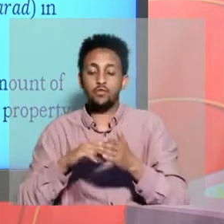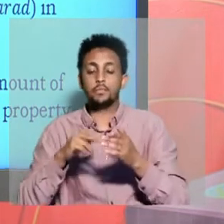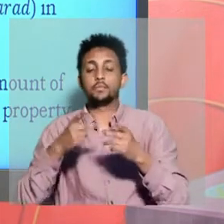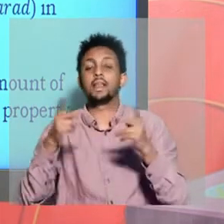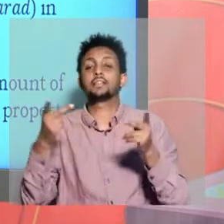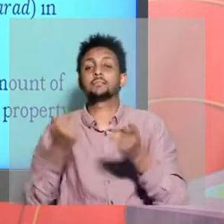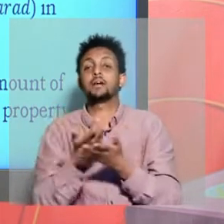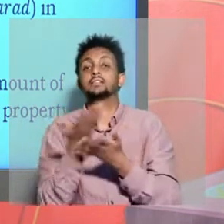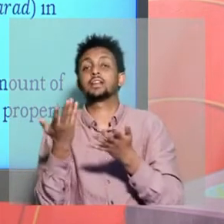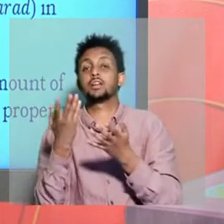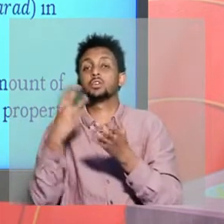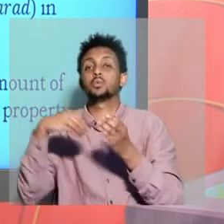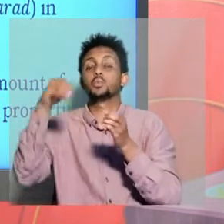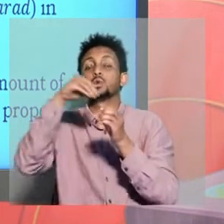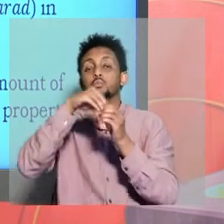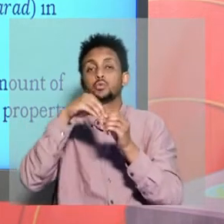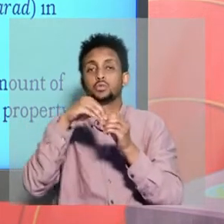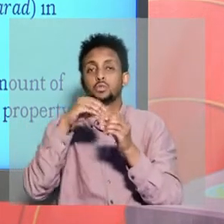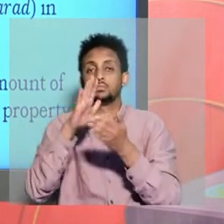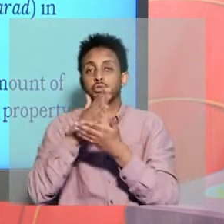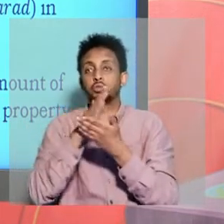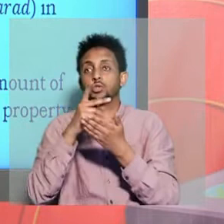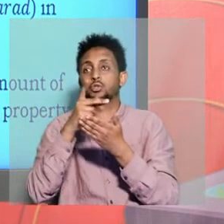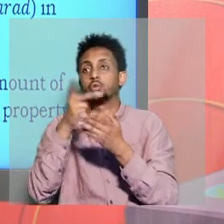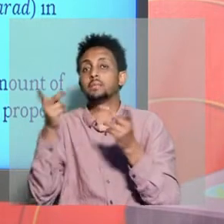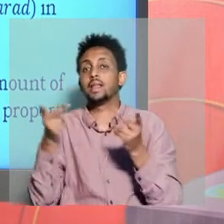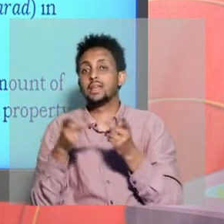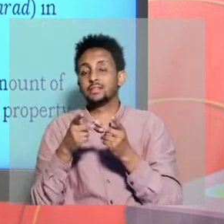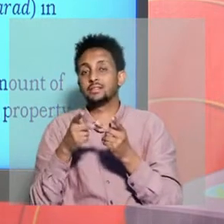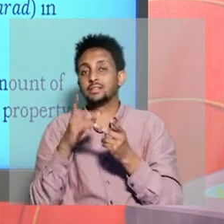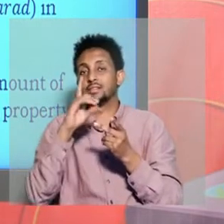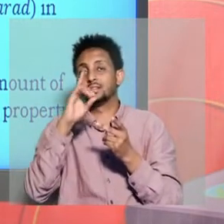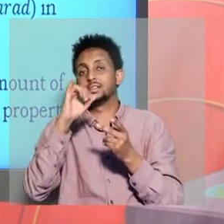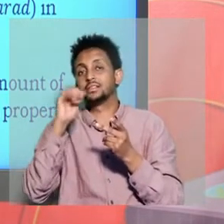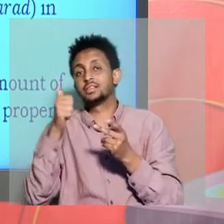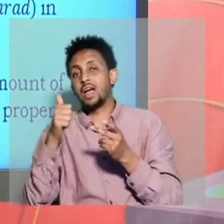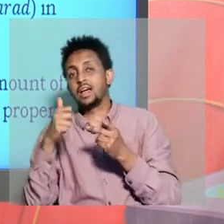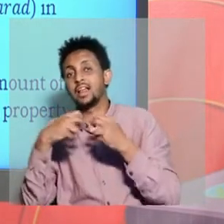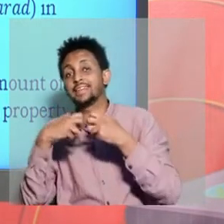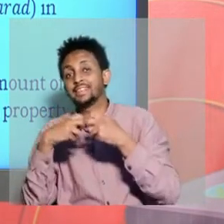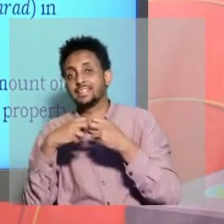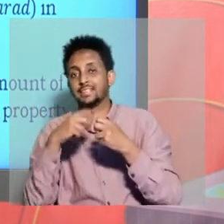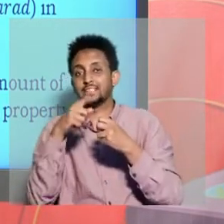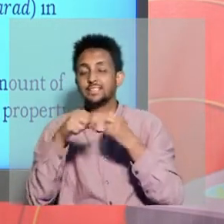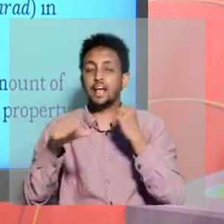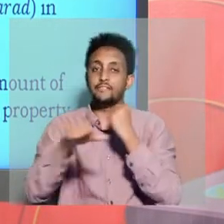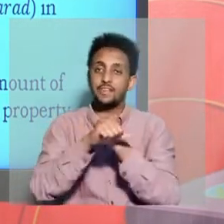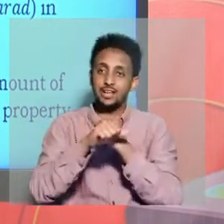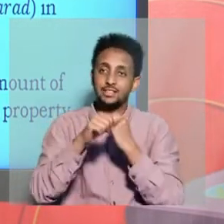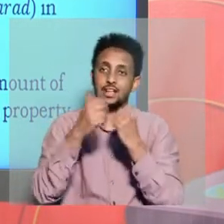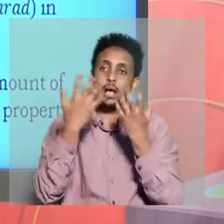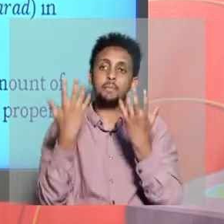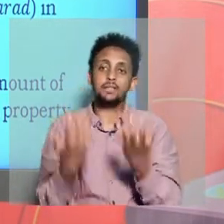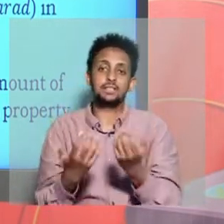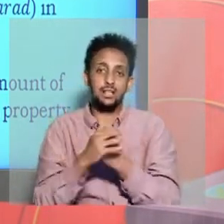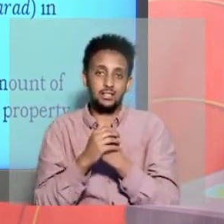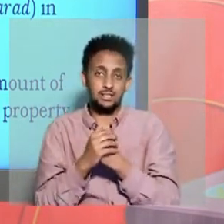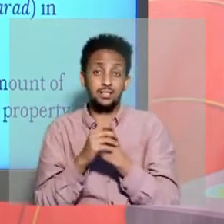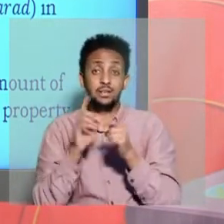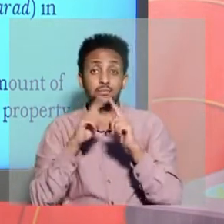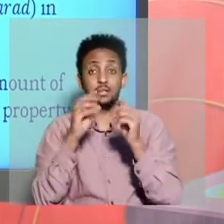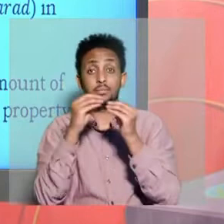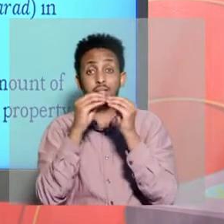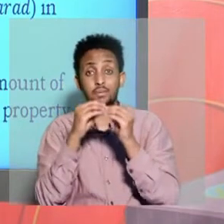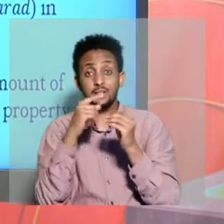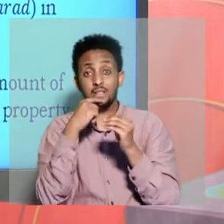and the materials that we put in between the plates, known to be dielectrics. Those are the factors which affect capacitance. But